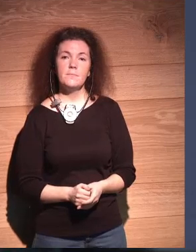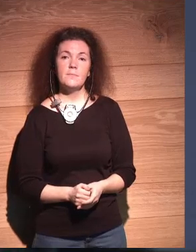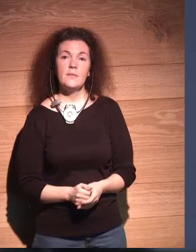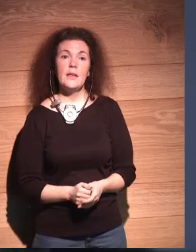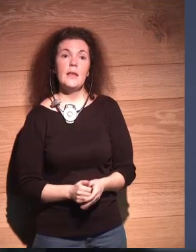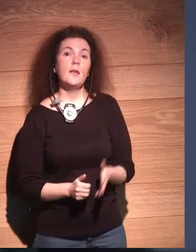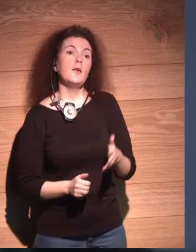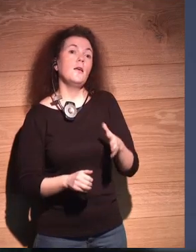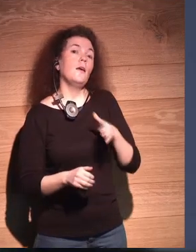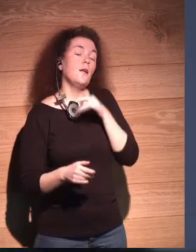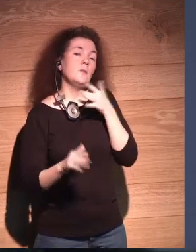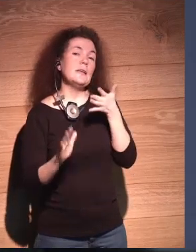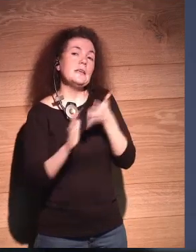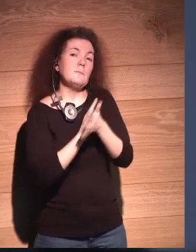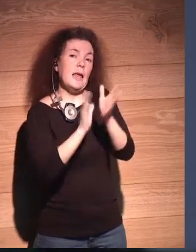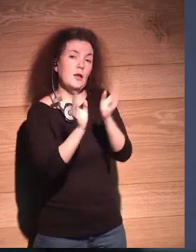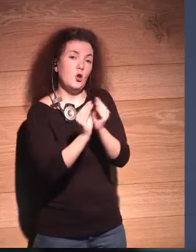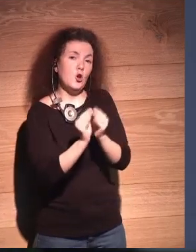me and is important.